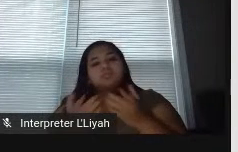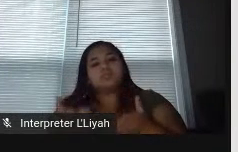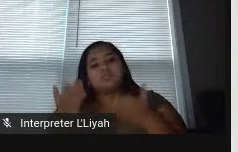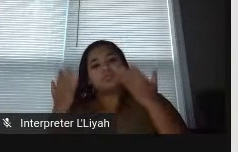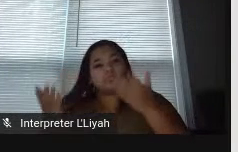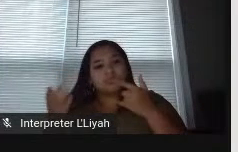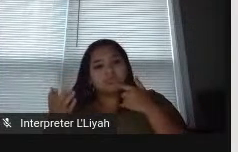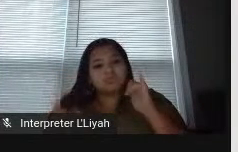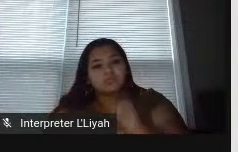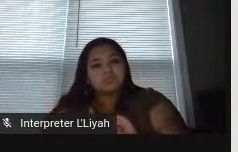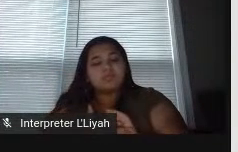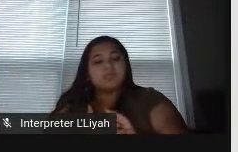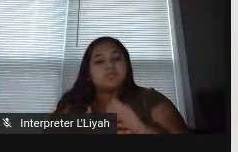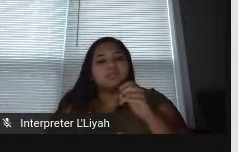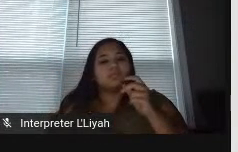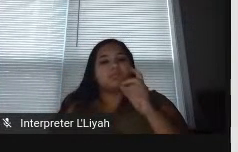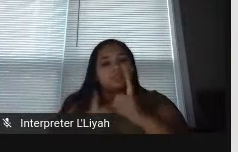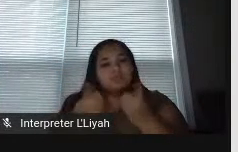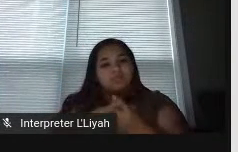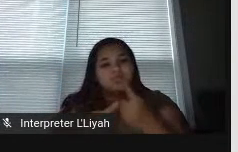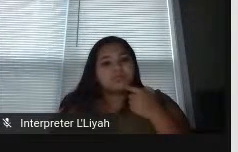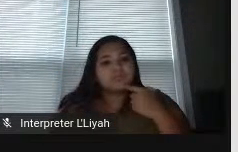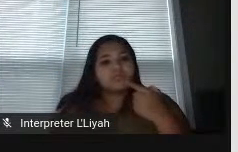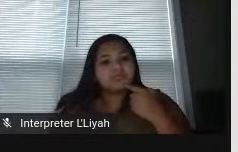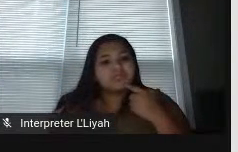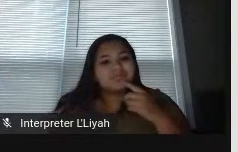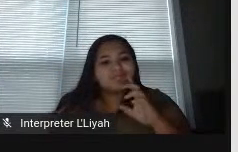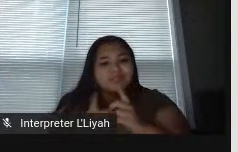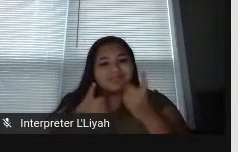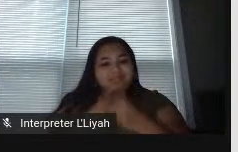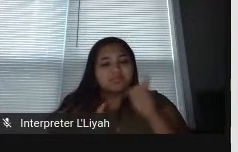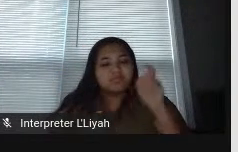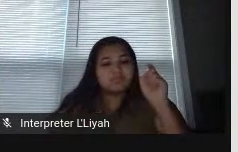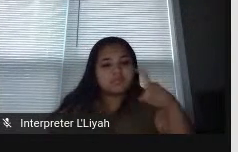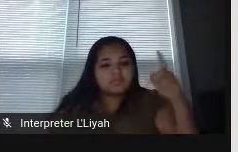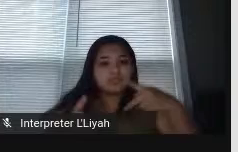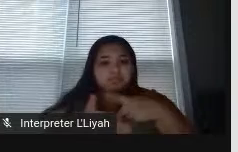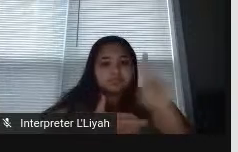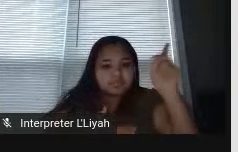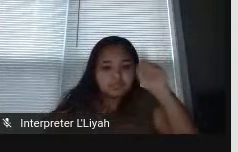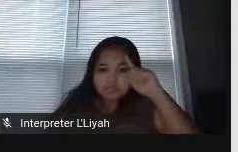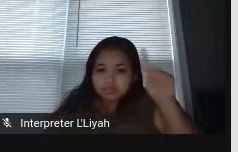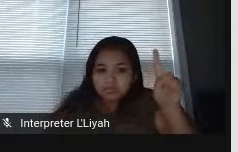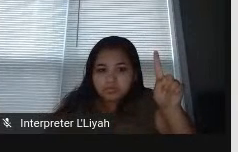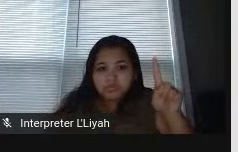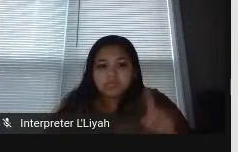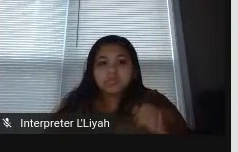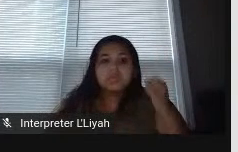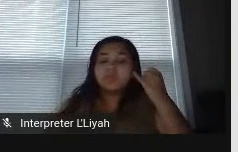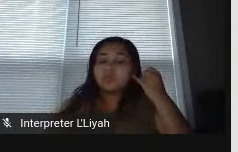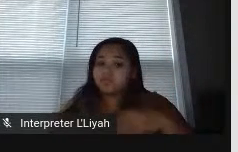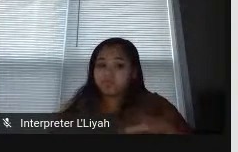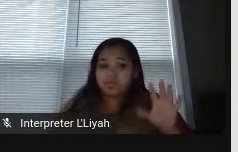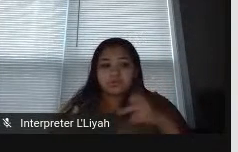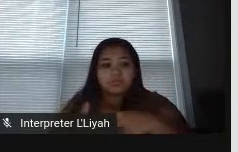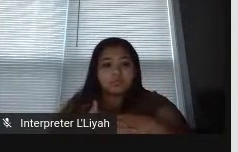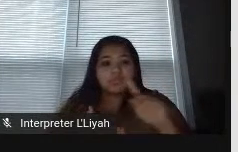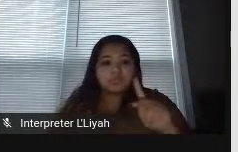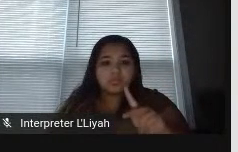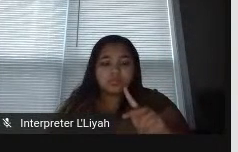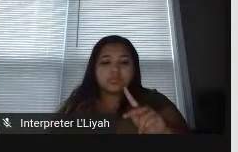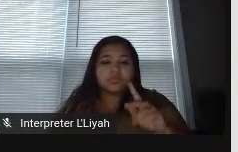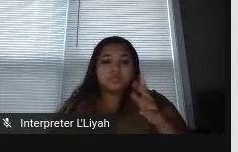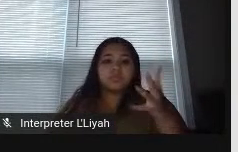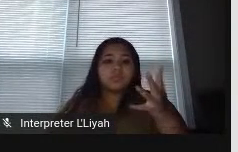or say that, because whatever the district says, the district has to pay for. If you don't want to pay for those testing, you